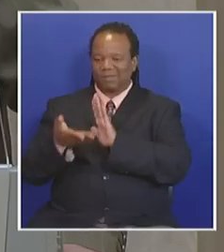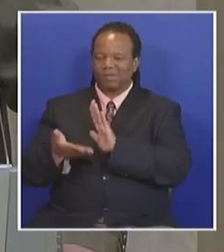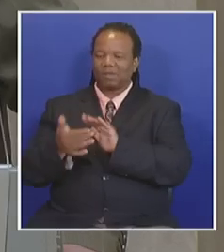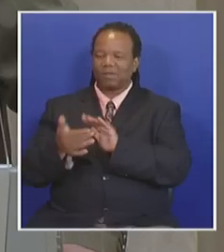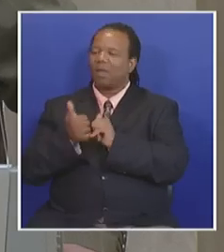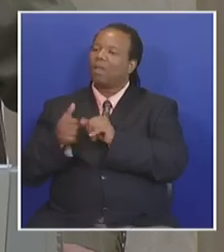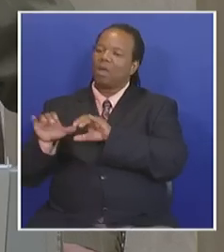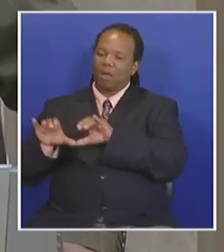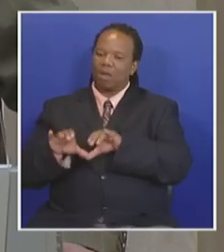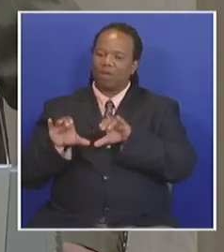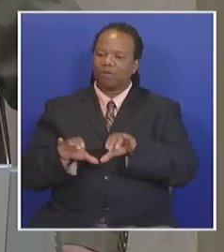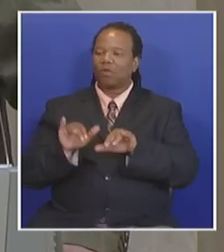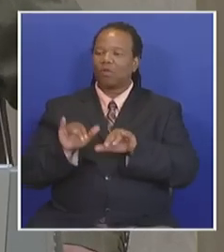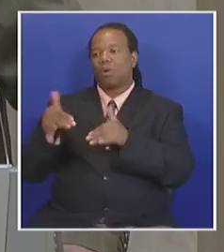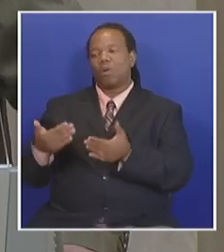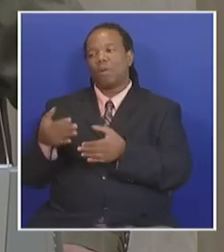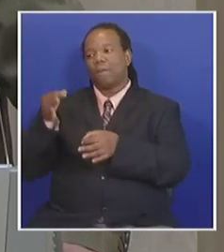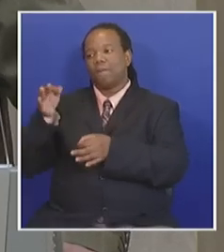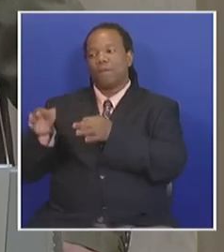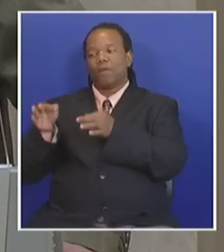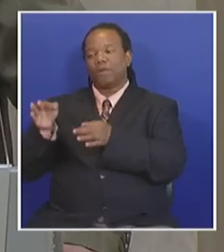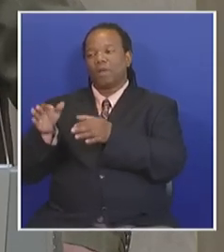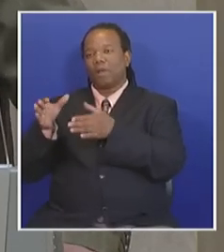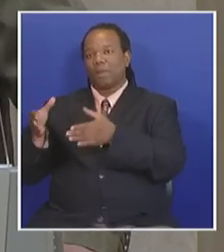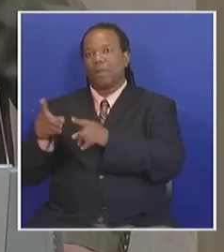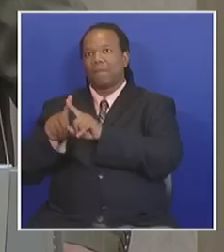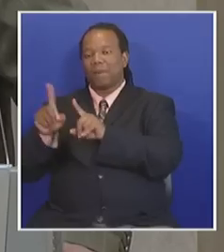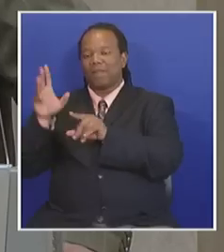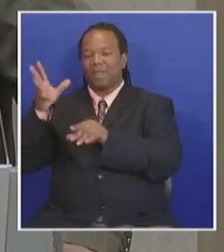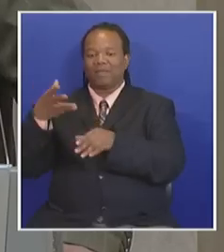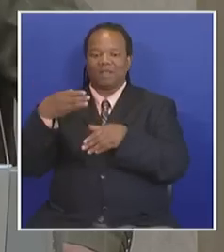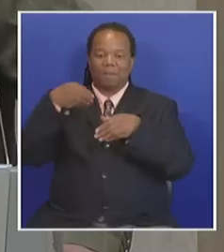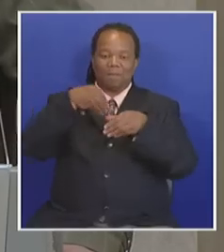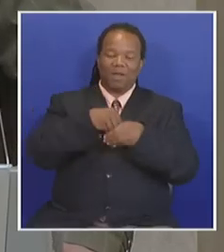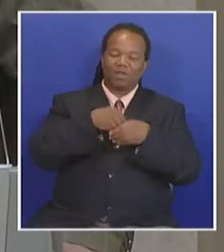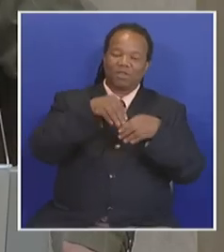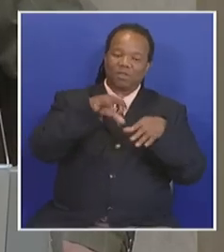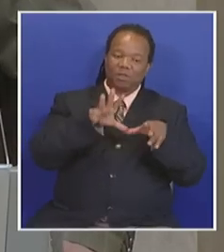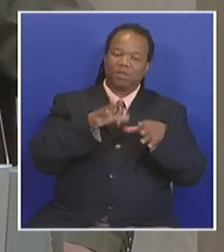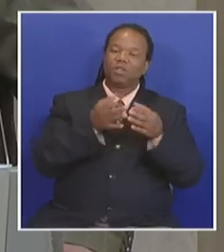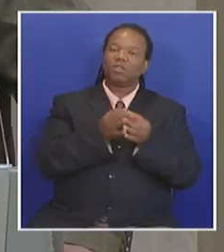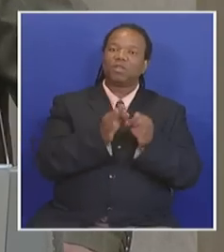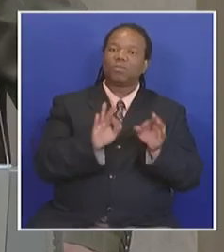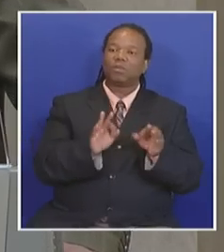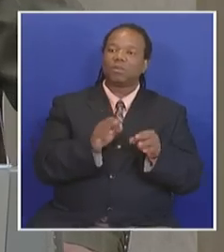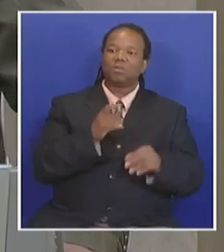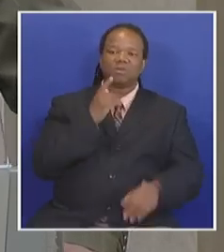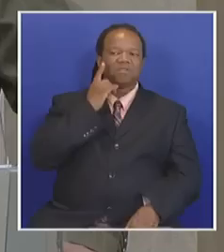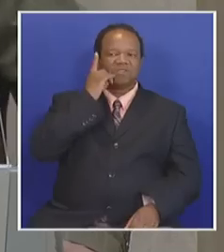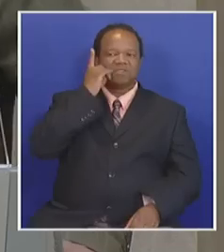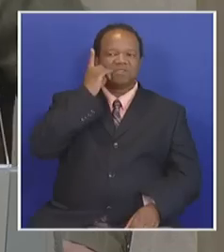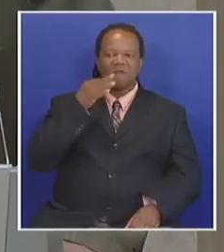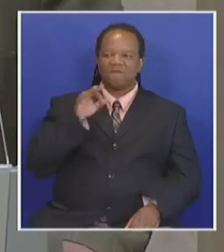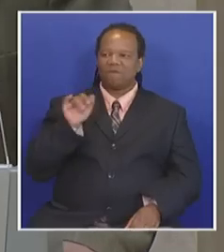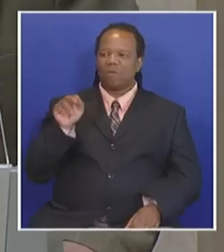political parties that are still part of our modern and democratic state. How shameful.